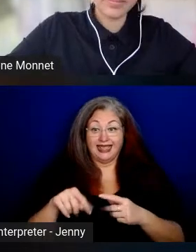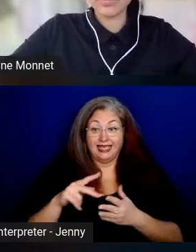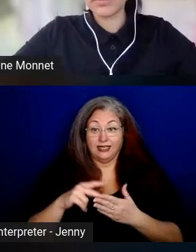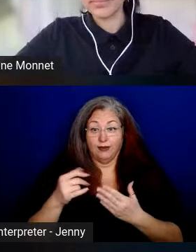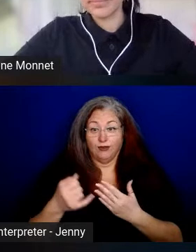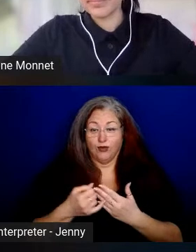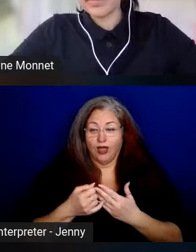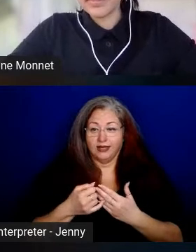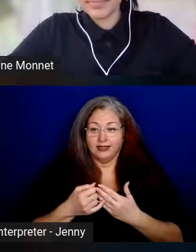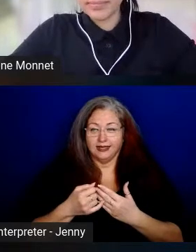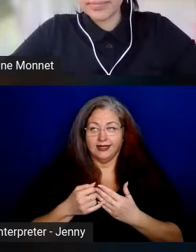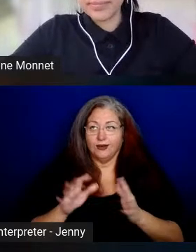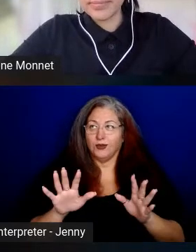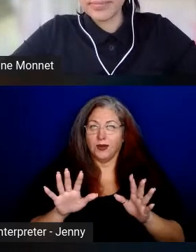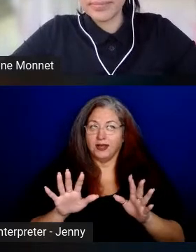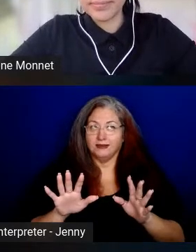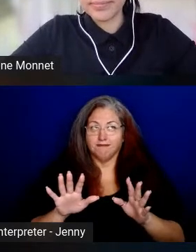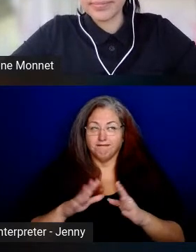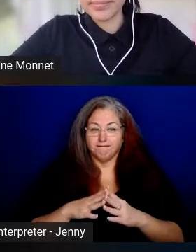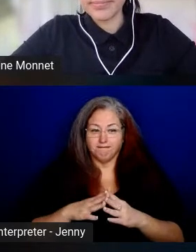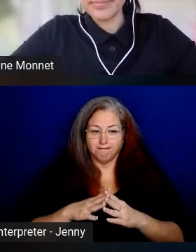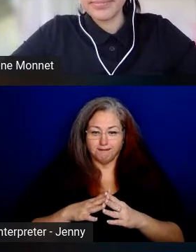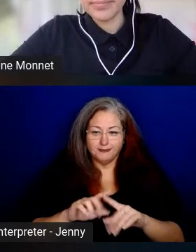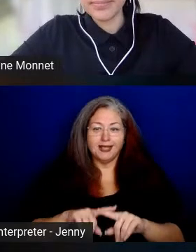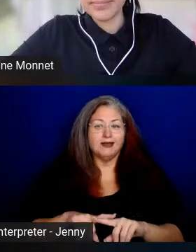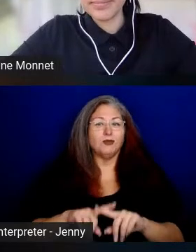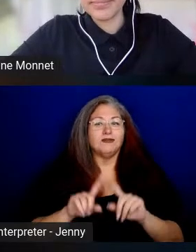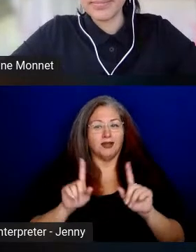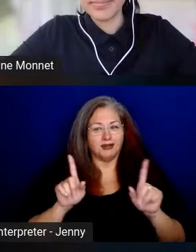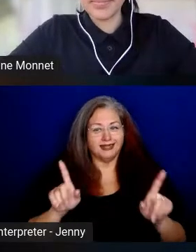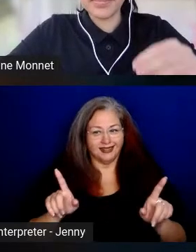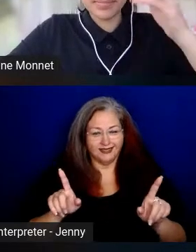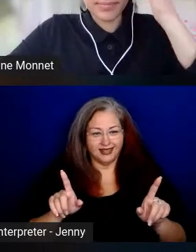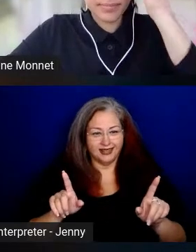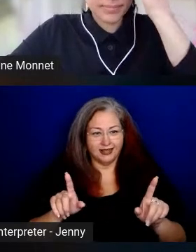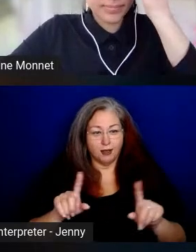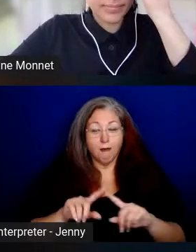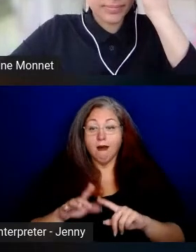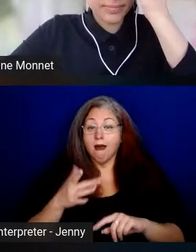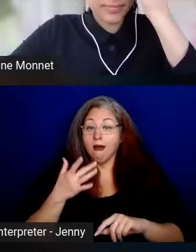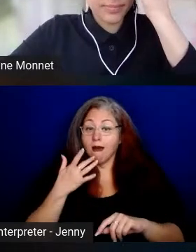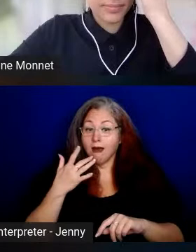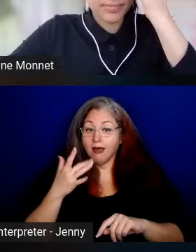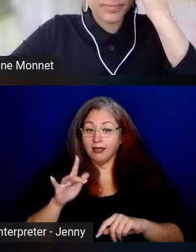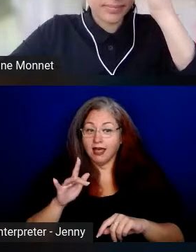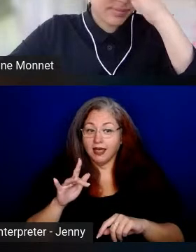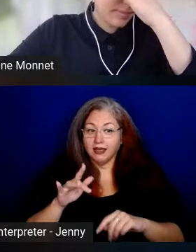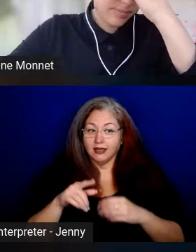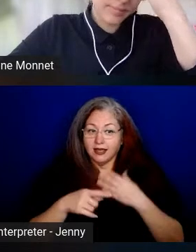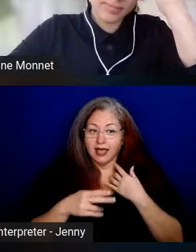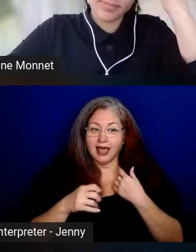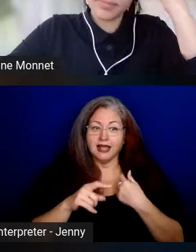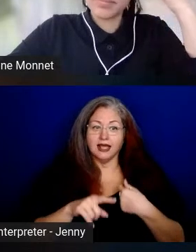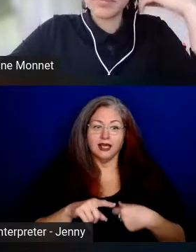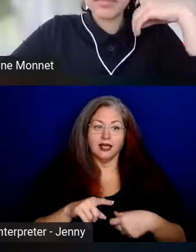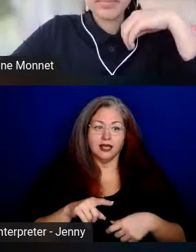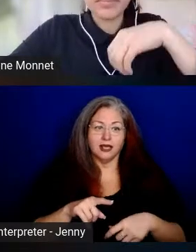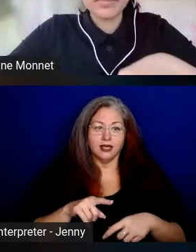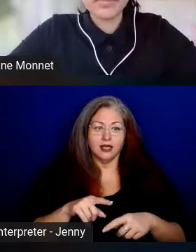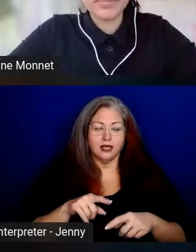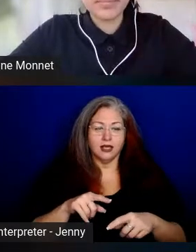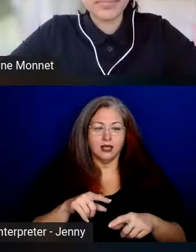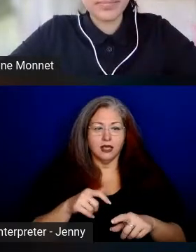was absolutely different. Luckily, Heli's cousin, who is